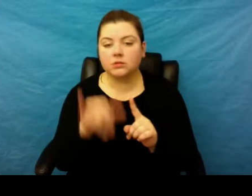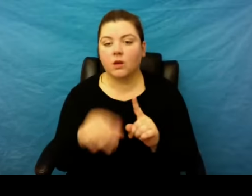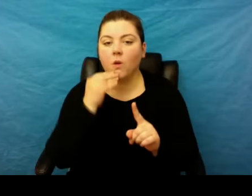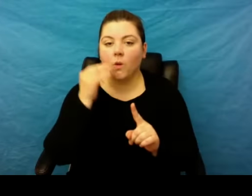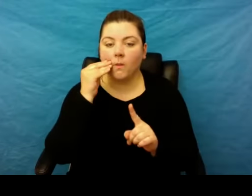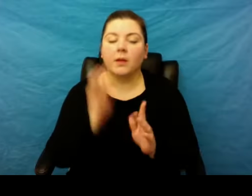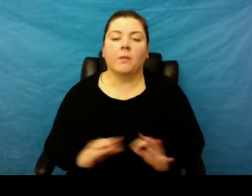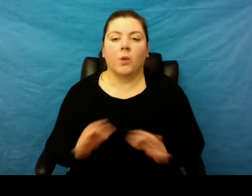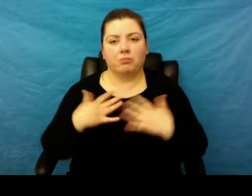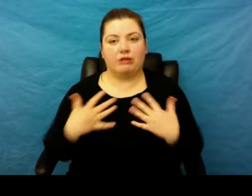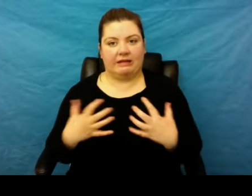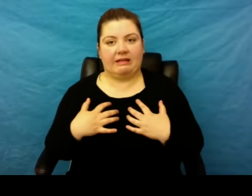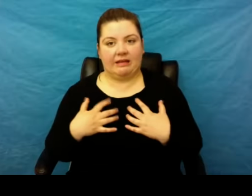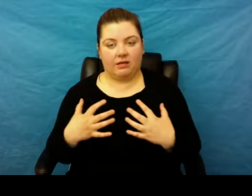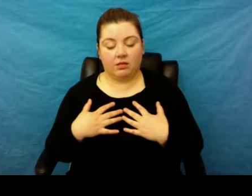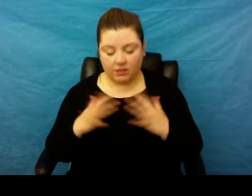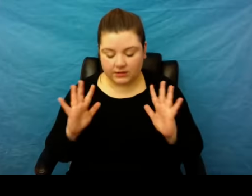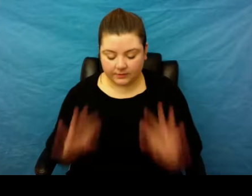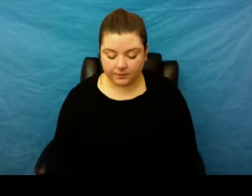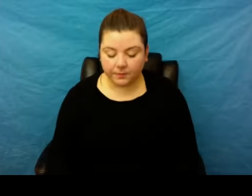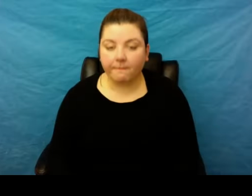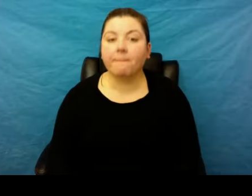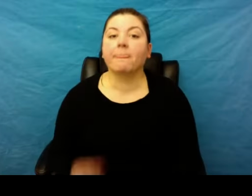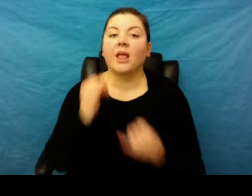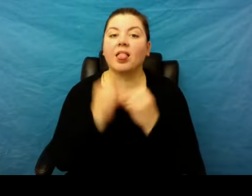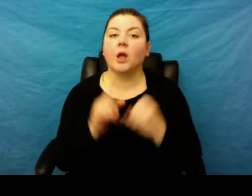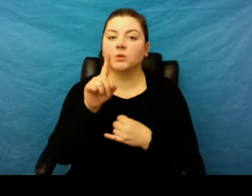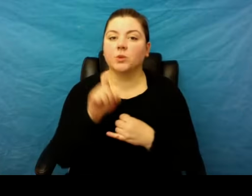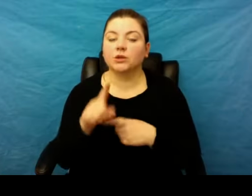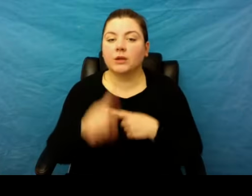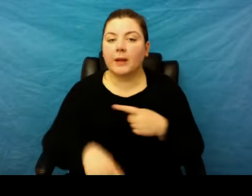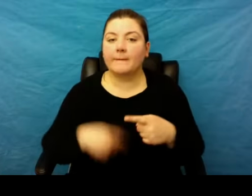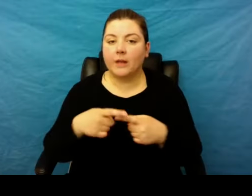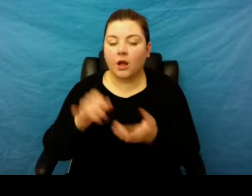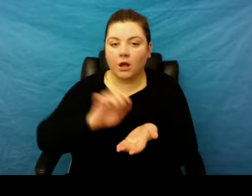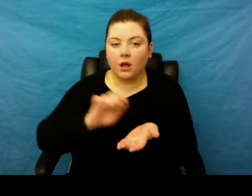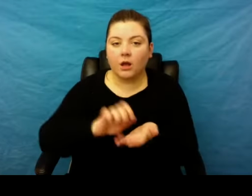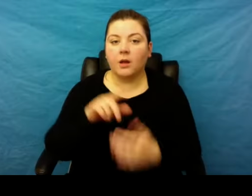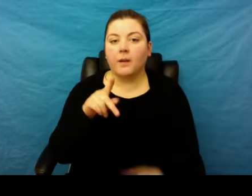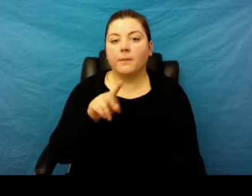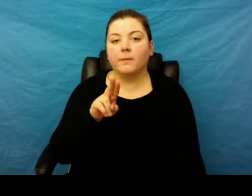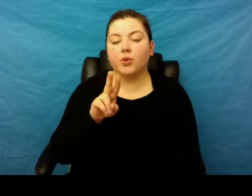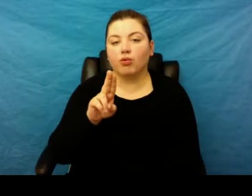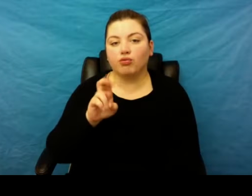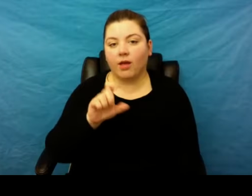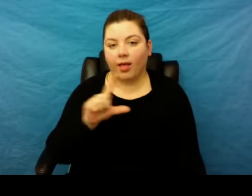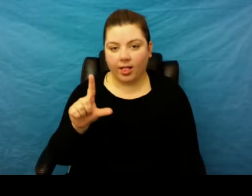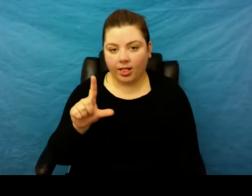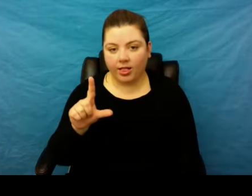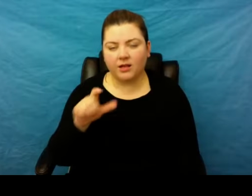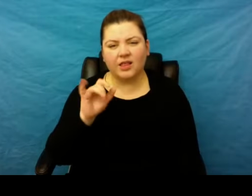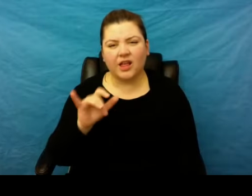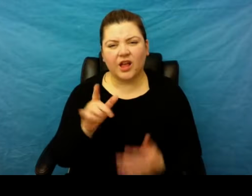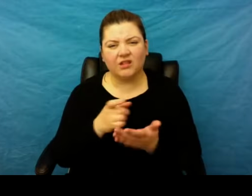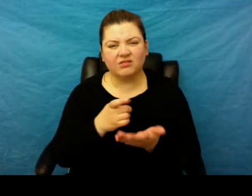Chicken noodles. Last question is on the Purell use. Actually, there's one more. Does it mess with the pH balance